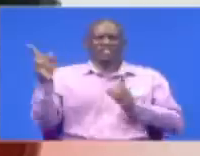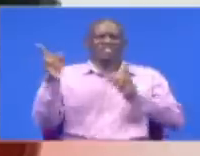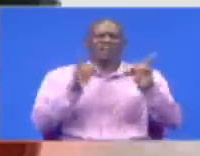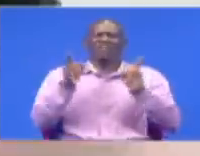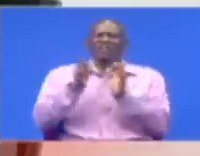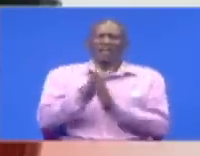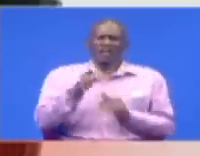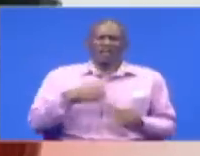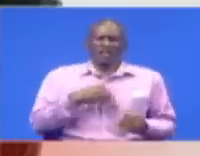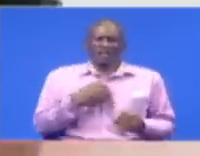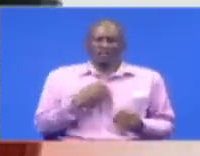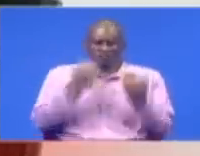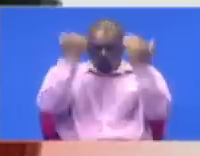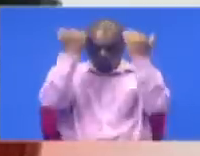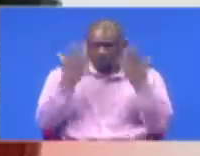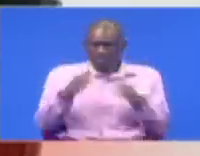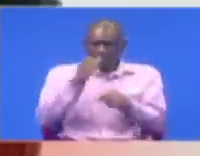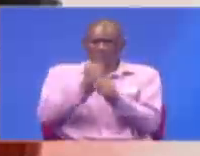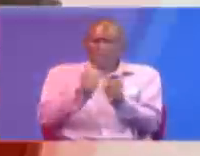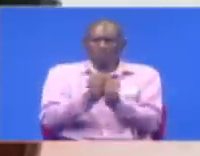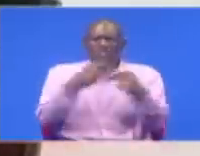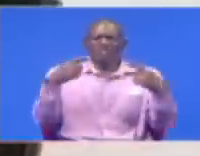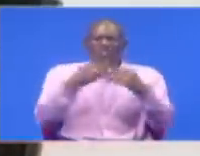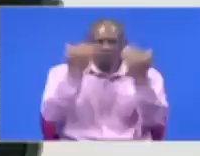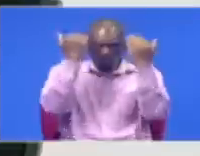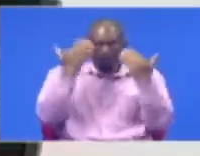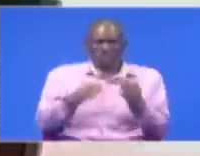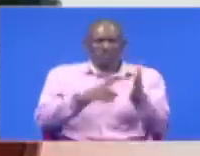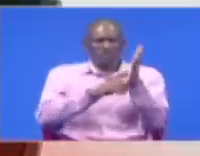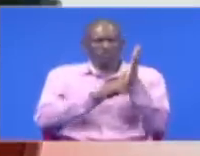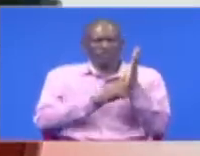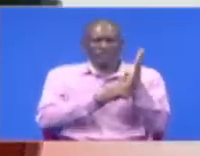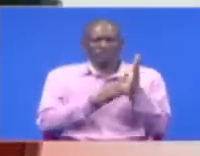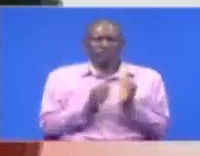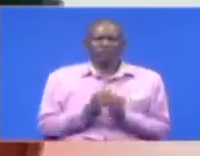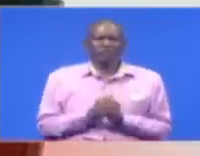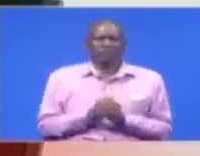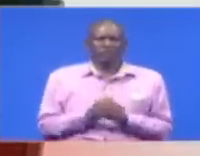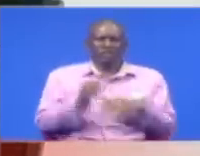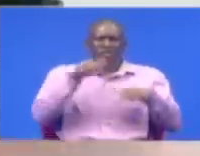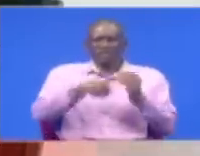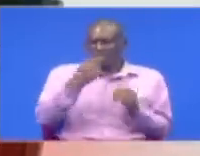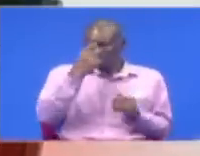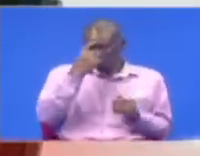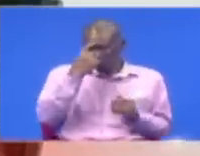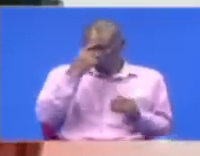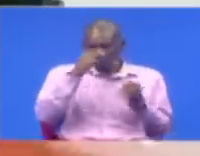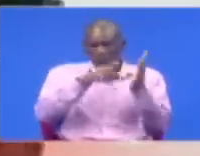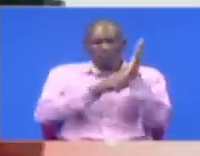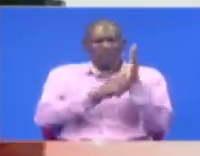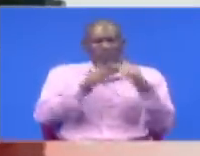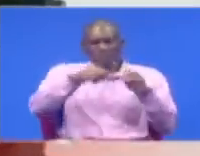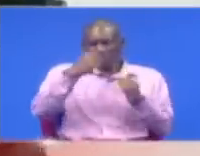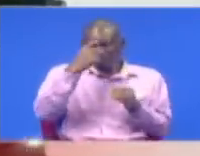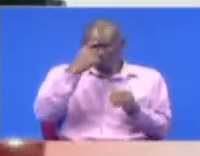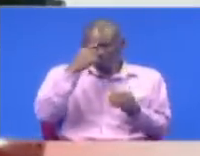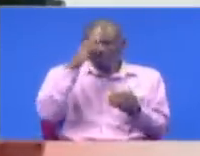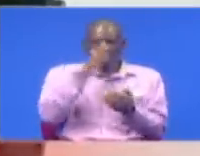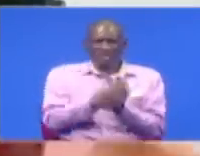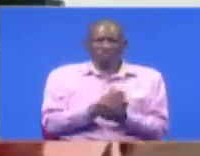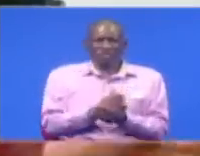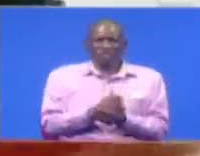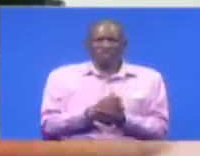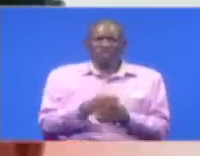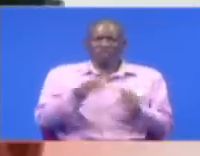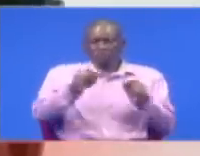have lawyers I work with. For example, in India, and actually you